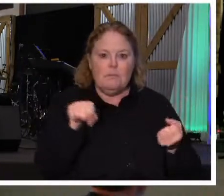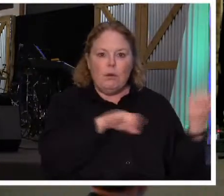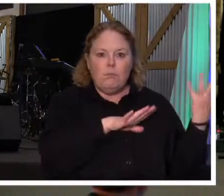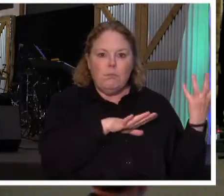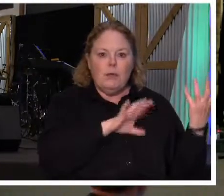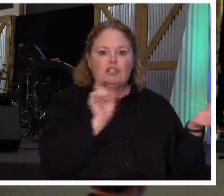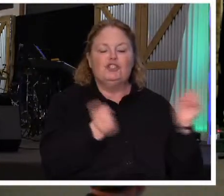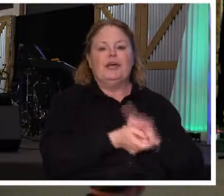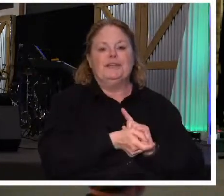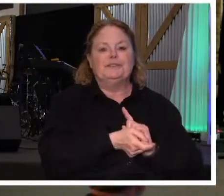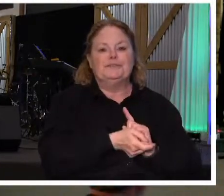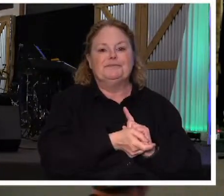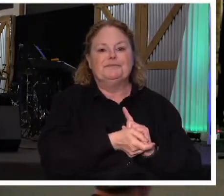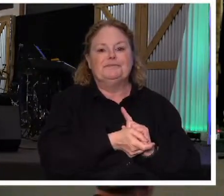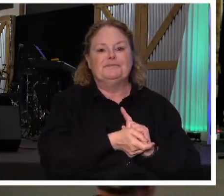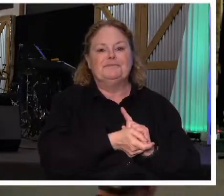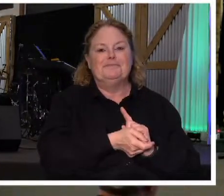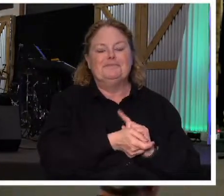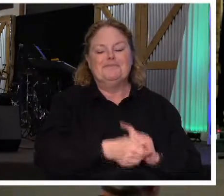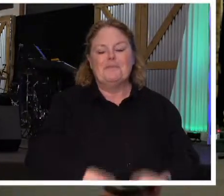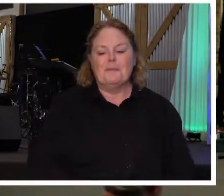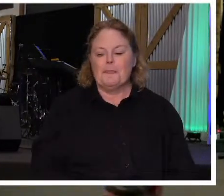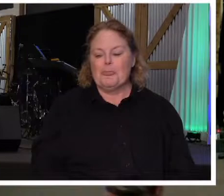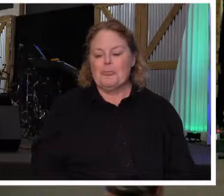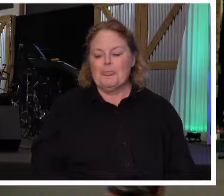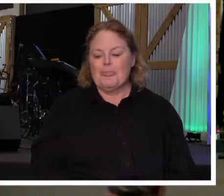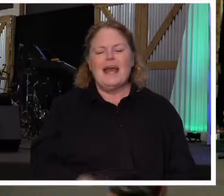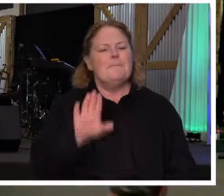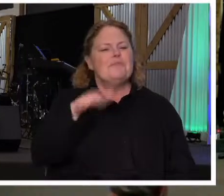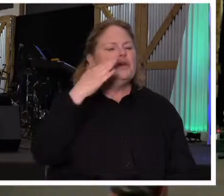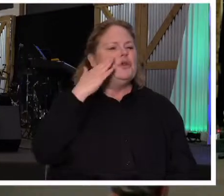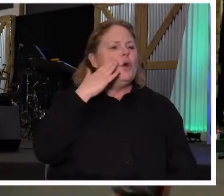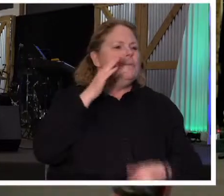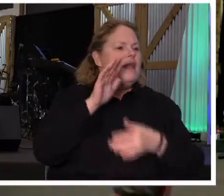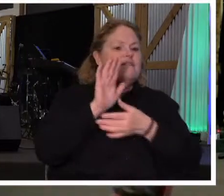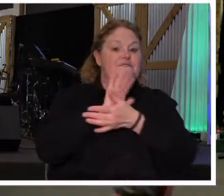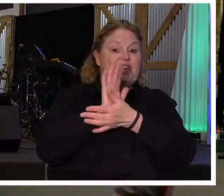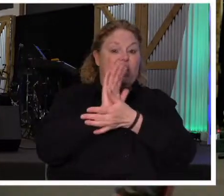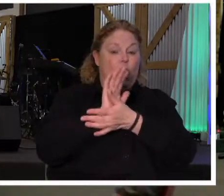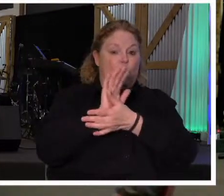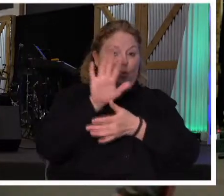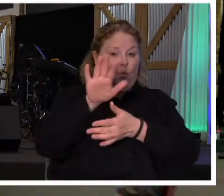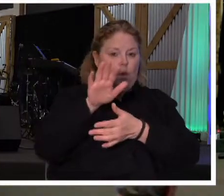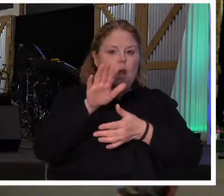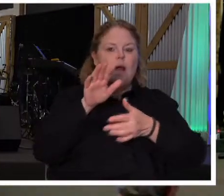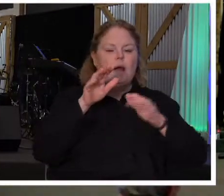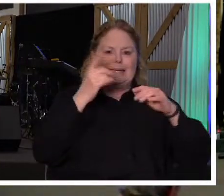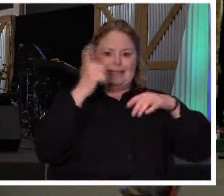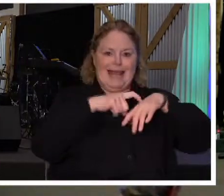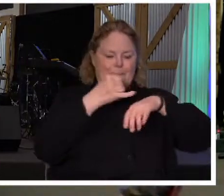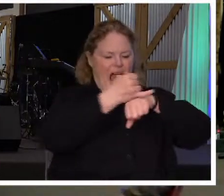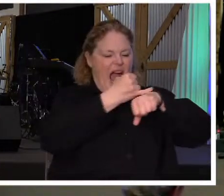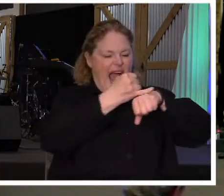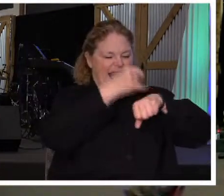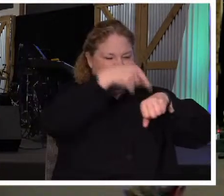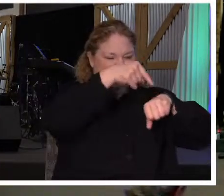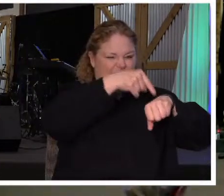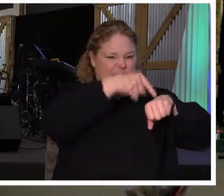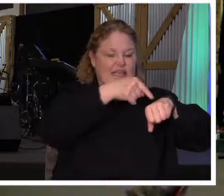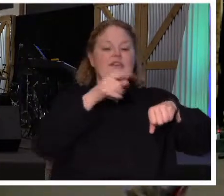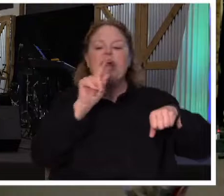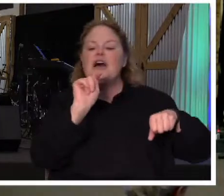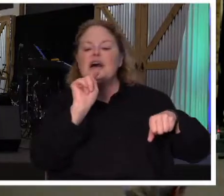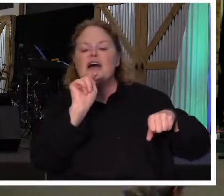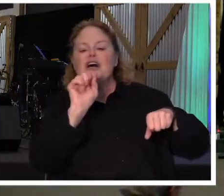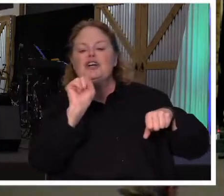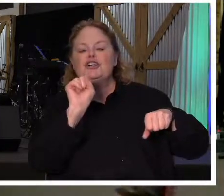I'm sure that most of you through the years have seen the video of a tsunami coming on shore. You see this